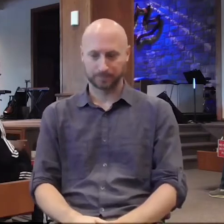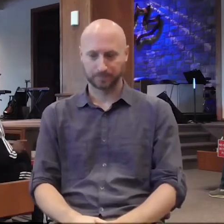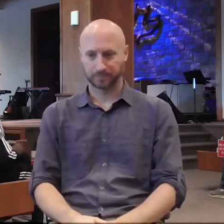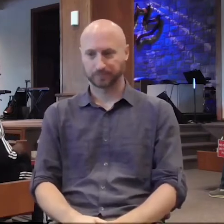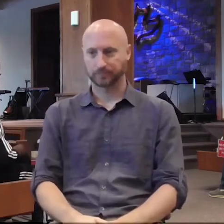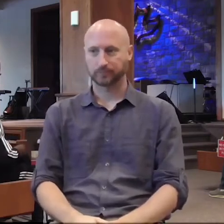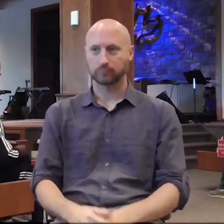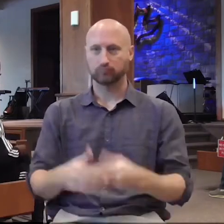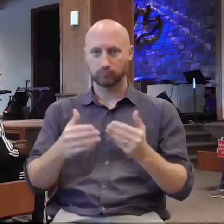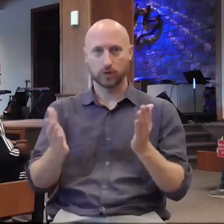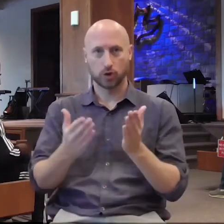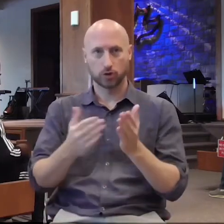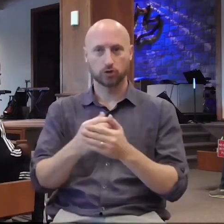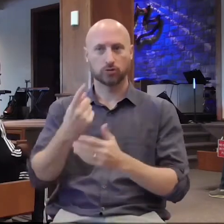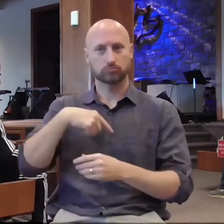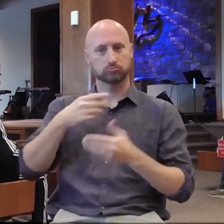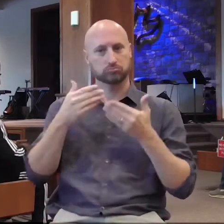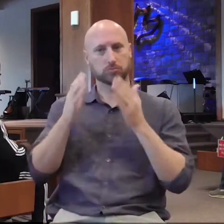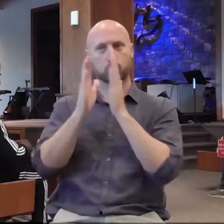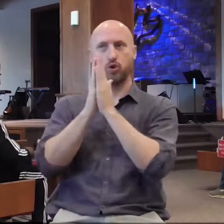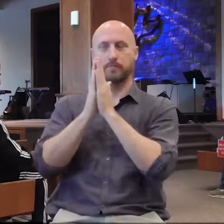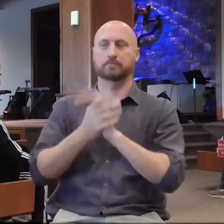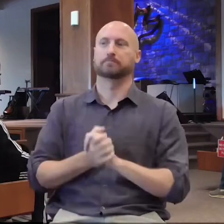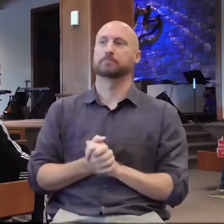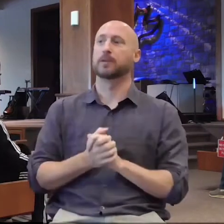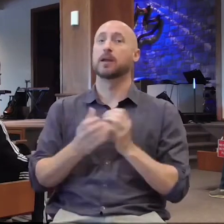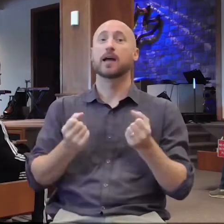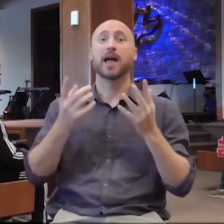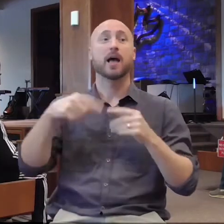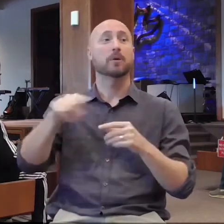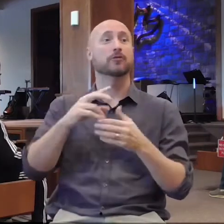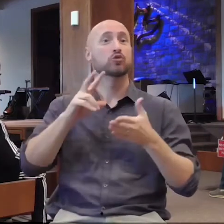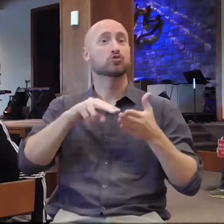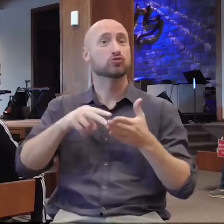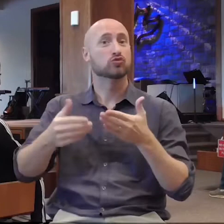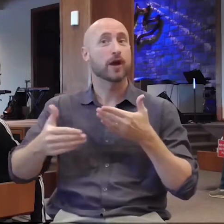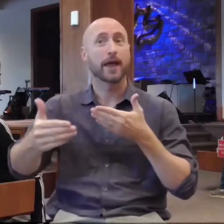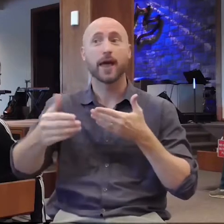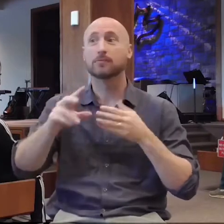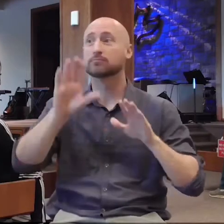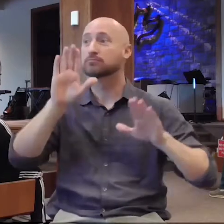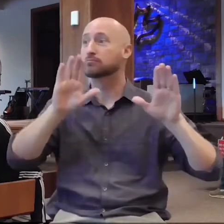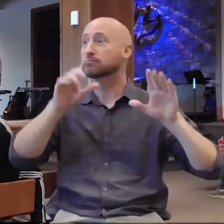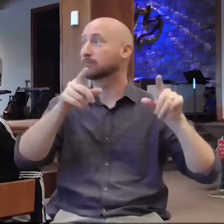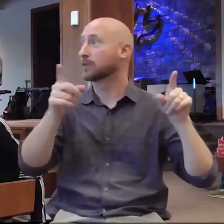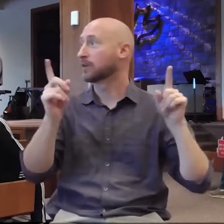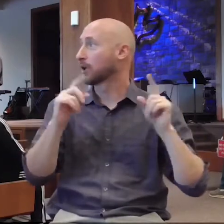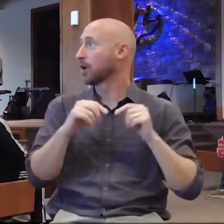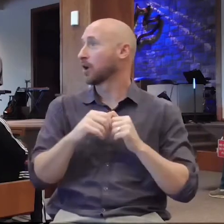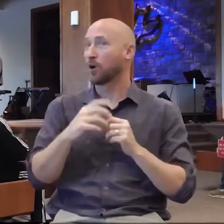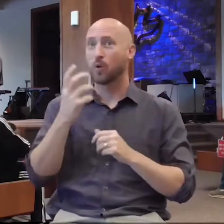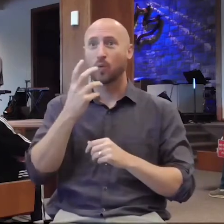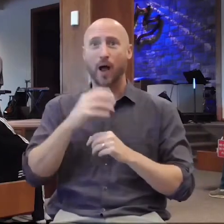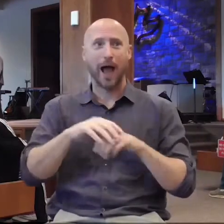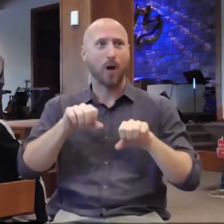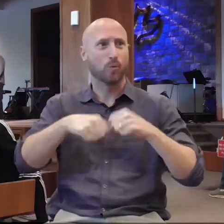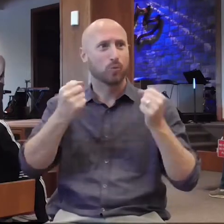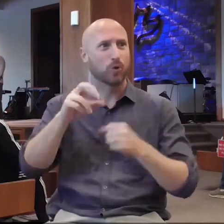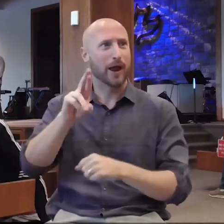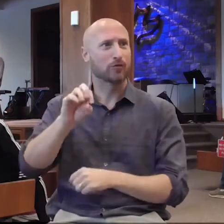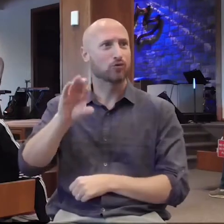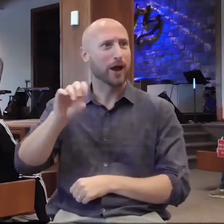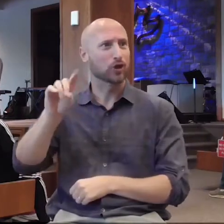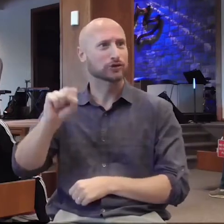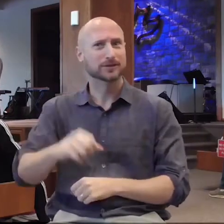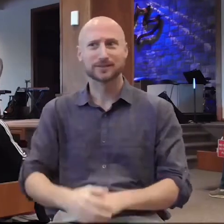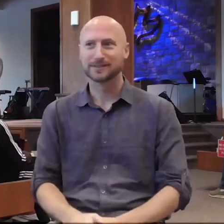If you'll turn there, we'll pray. How many of you guys have read ahead? Oh man, we're breaking records.